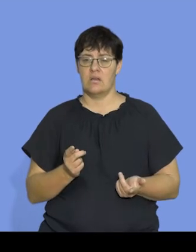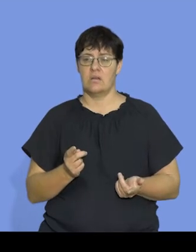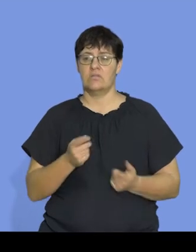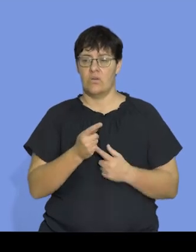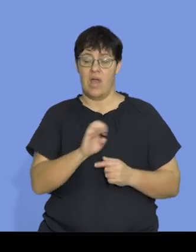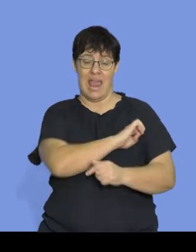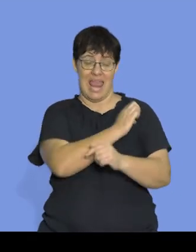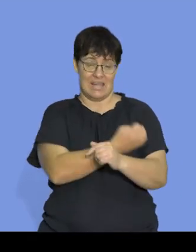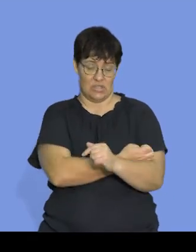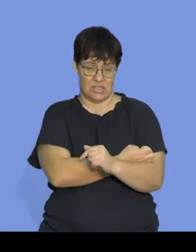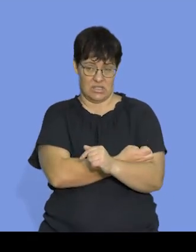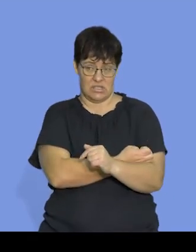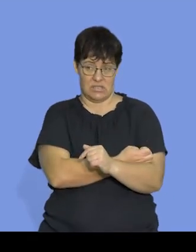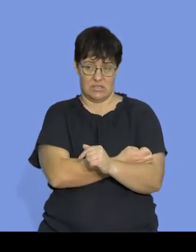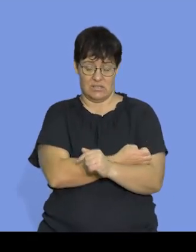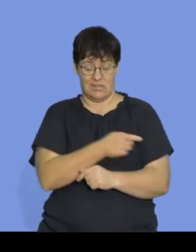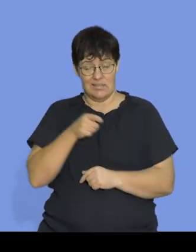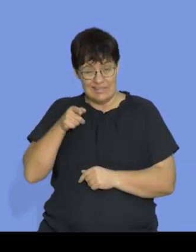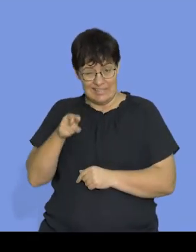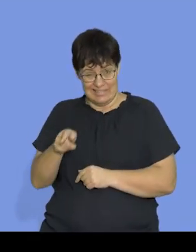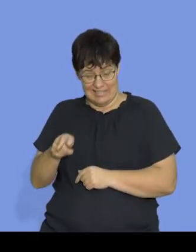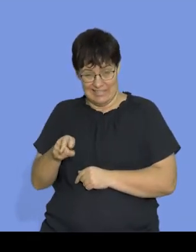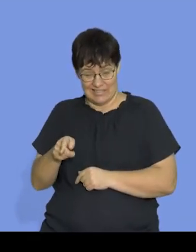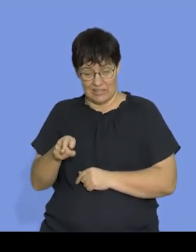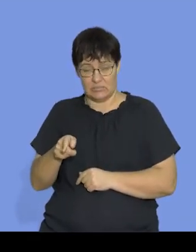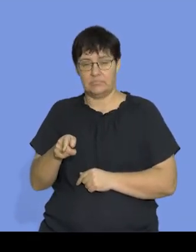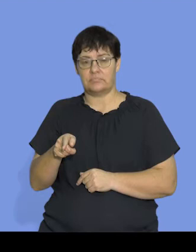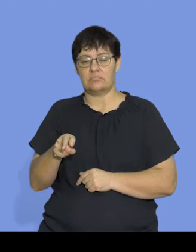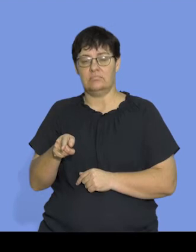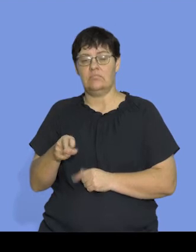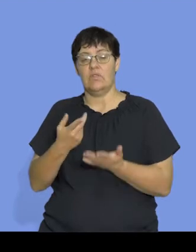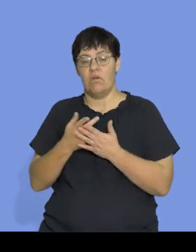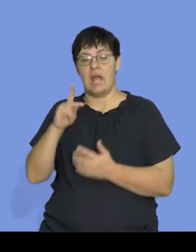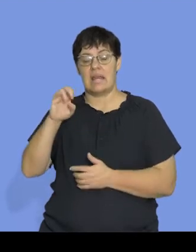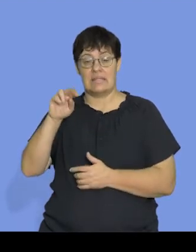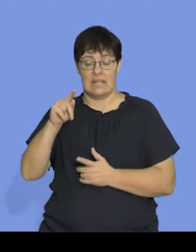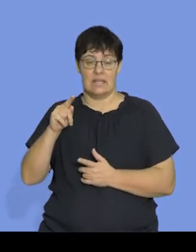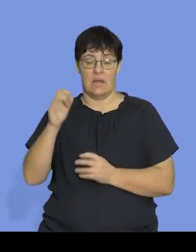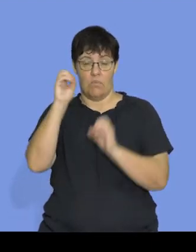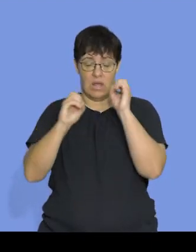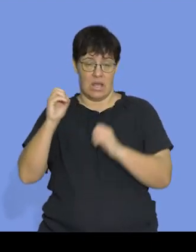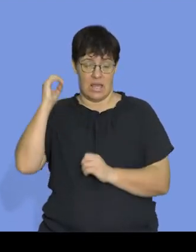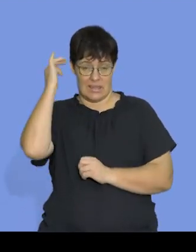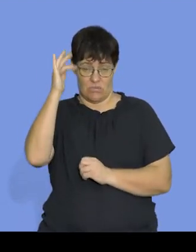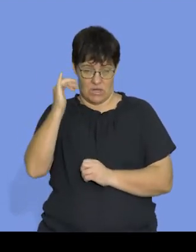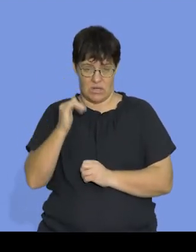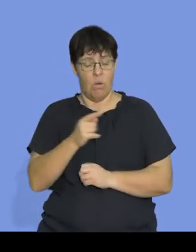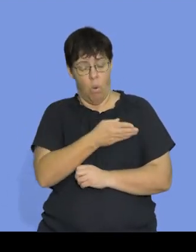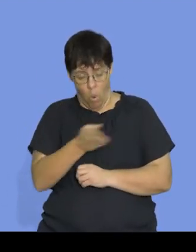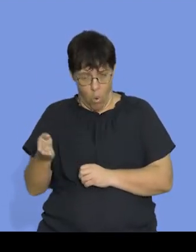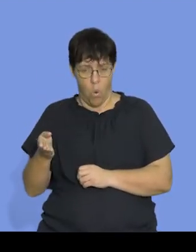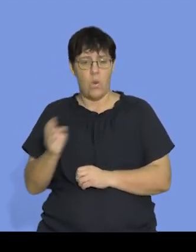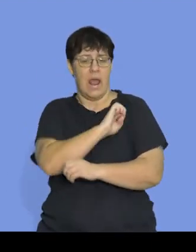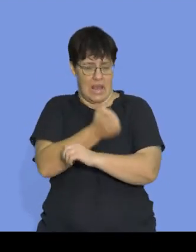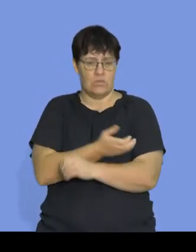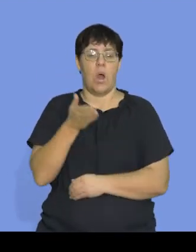level of the reactants. So we have agreed that according to the kinetic molecular theory, all substances possess some form of